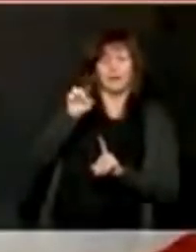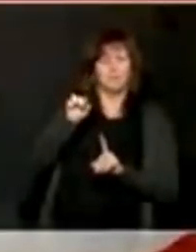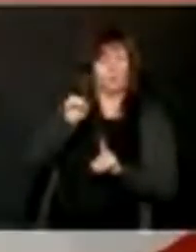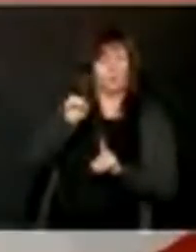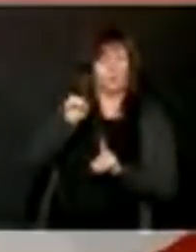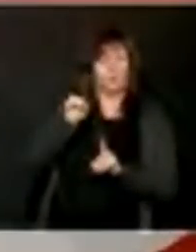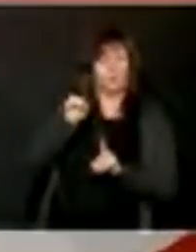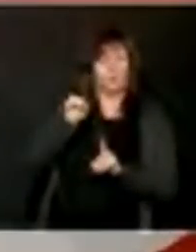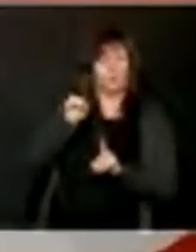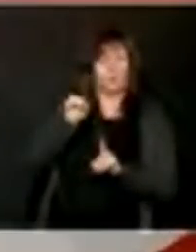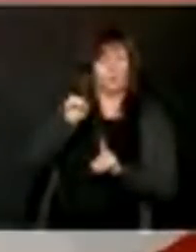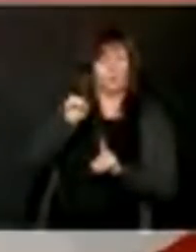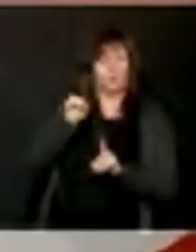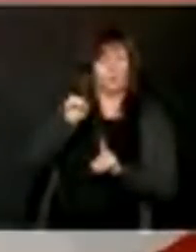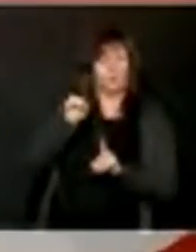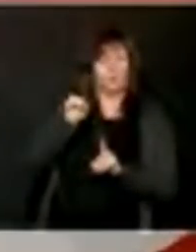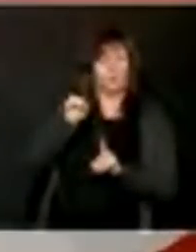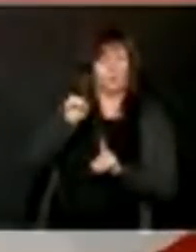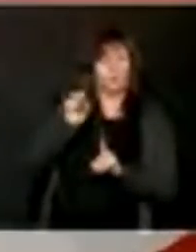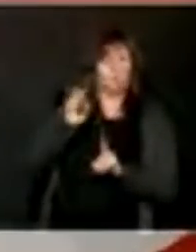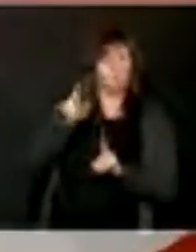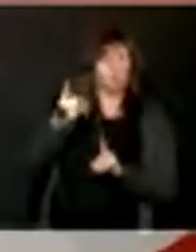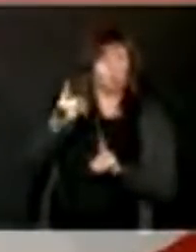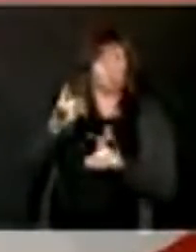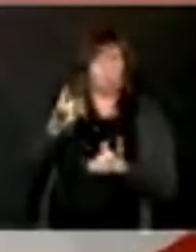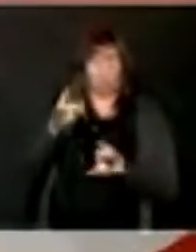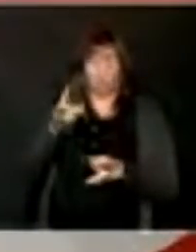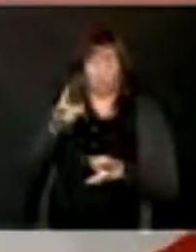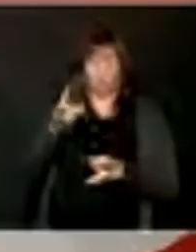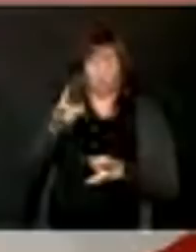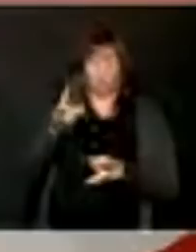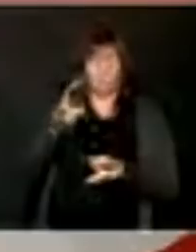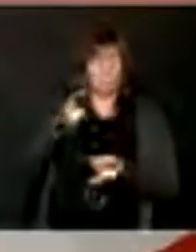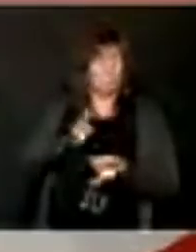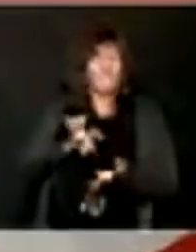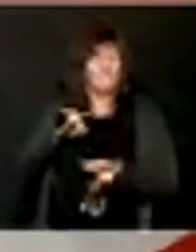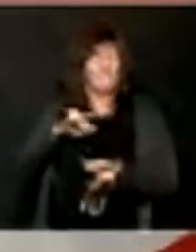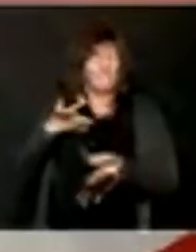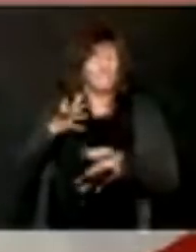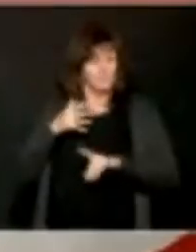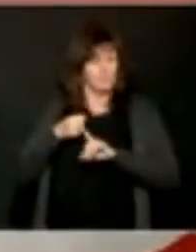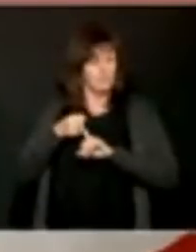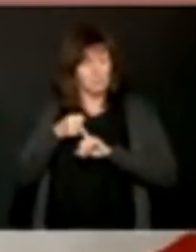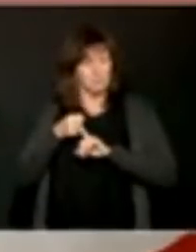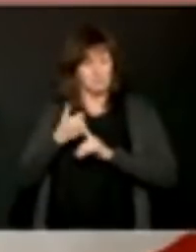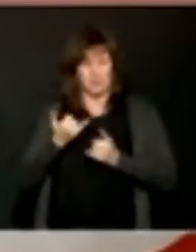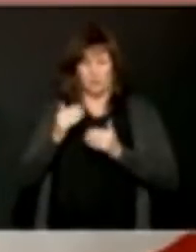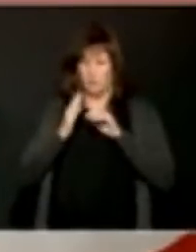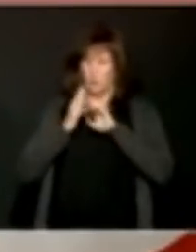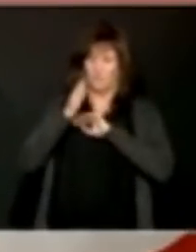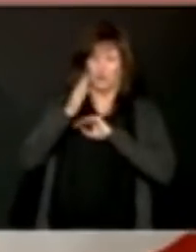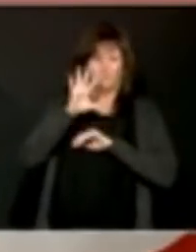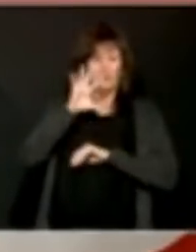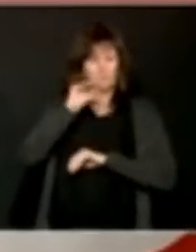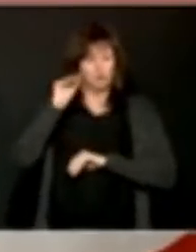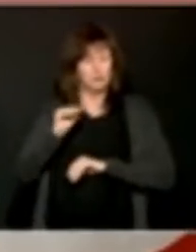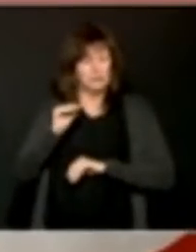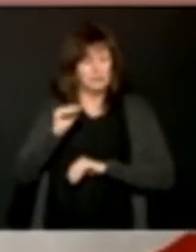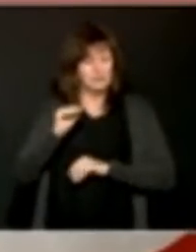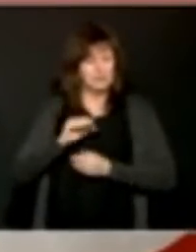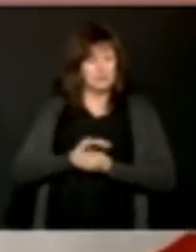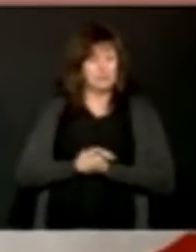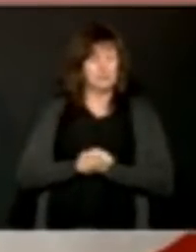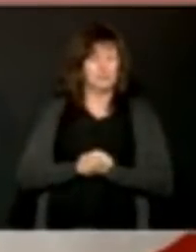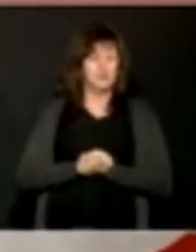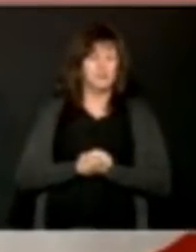since February 1st that the percent positivity is above 5%. The average percent positivity